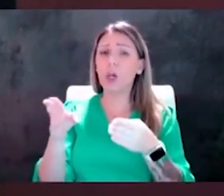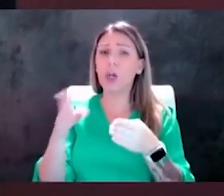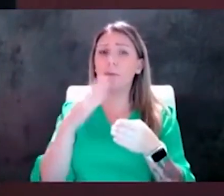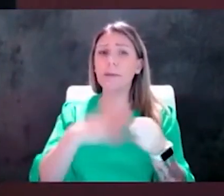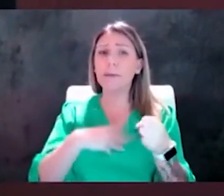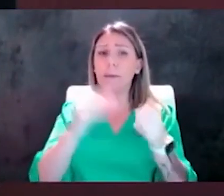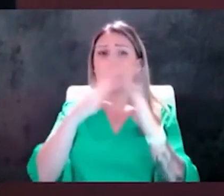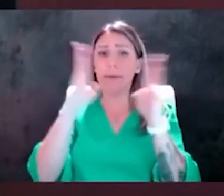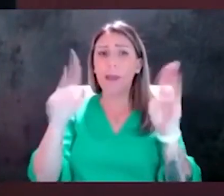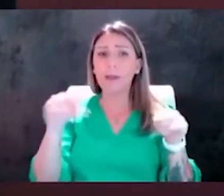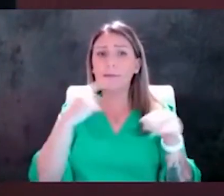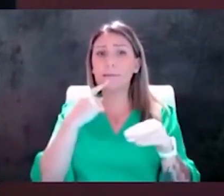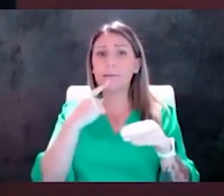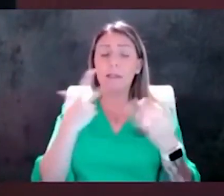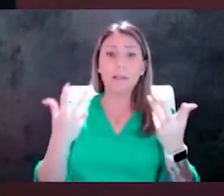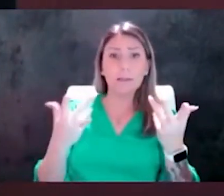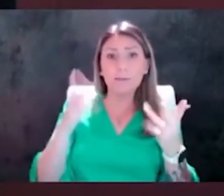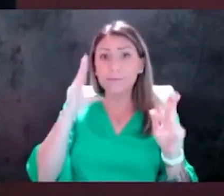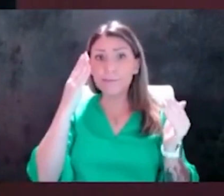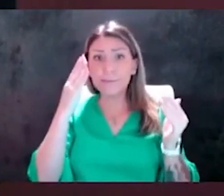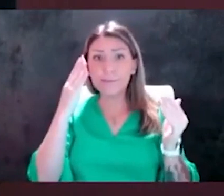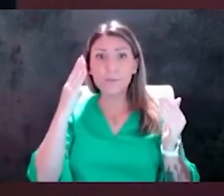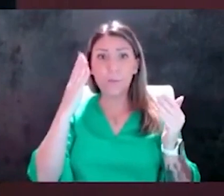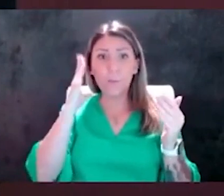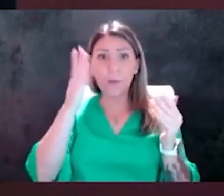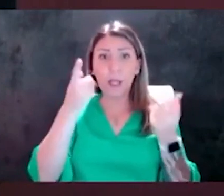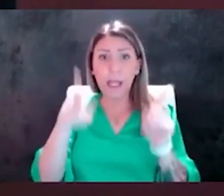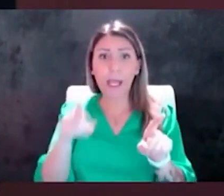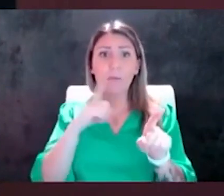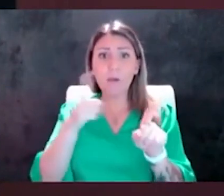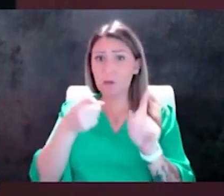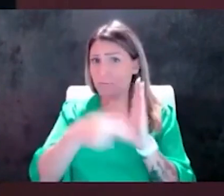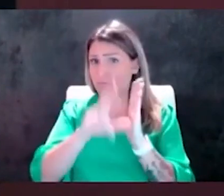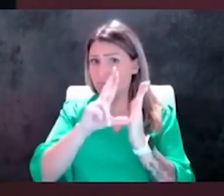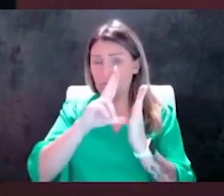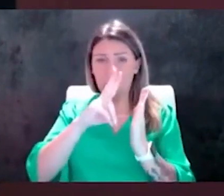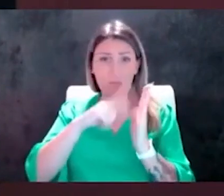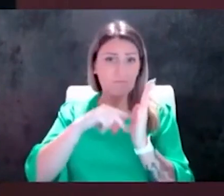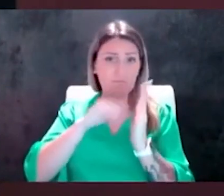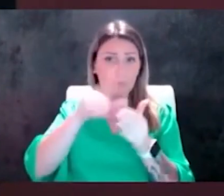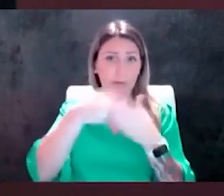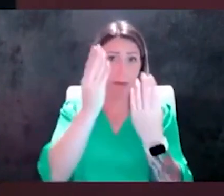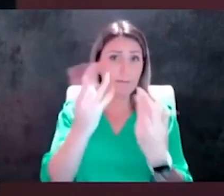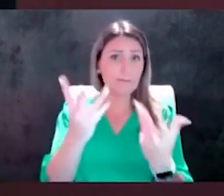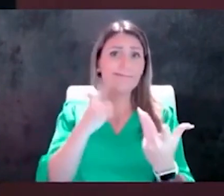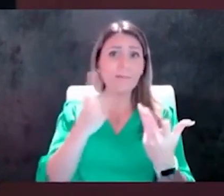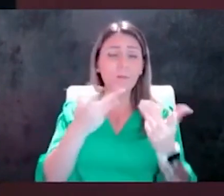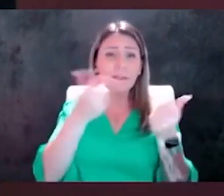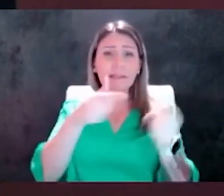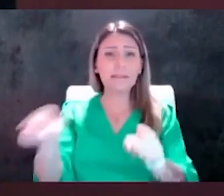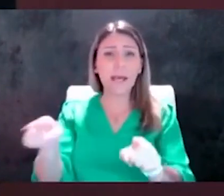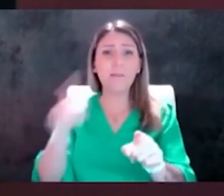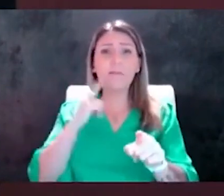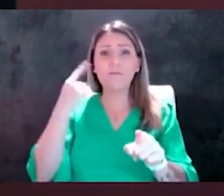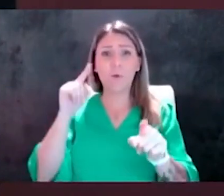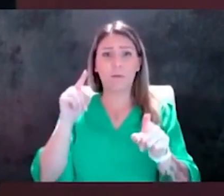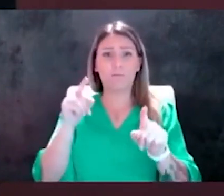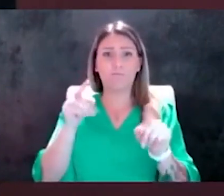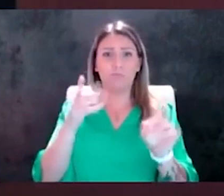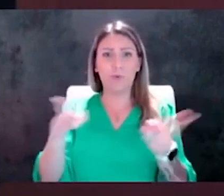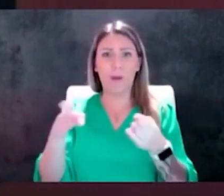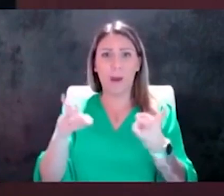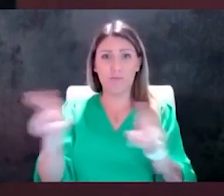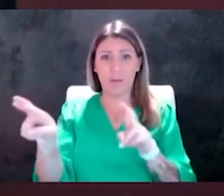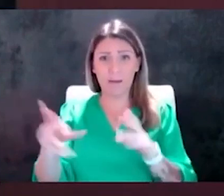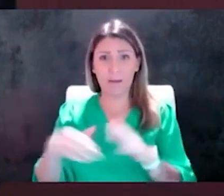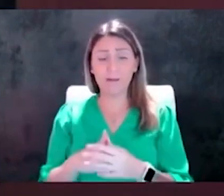and saying, it seems like it's going to happen. You're looking at all the data. Looks like it's going to happen. What's being done behind the scenes to get ready for this? Yeah, we've